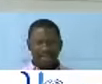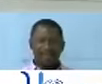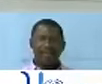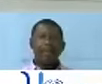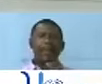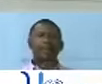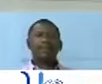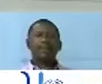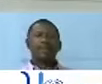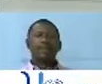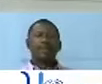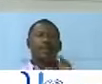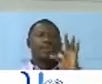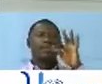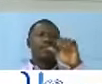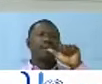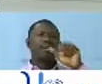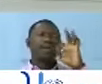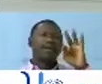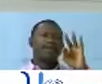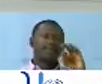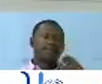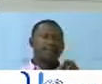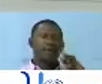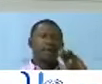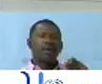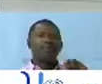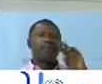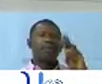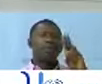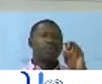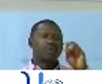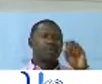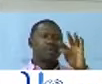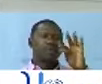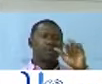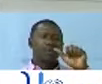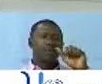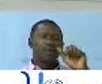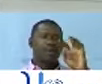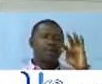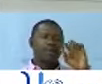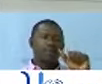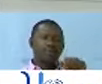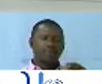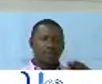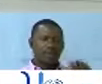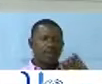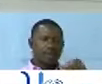He called me and it was like, Sal, you know, as a lawyer, you should be very careful in this country.